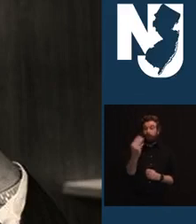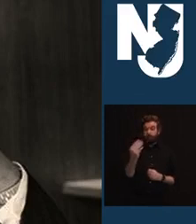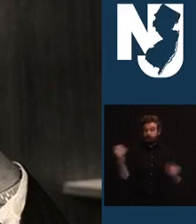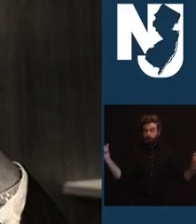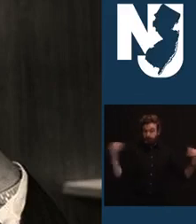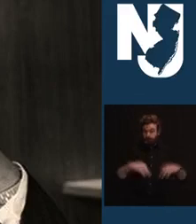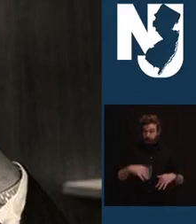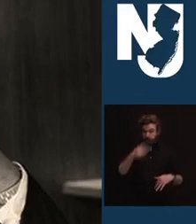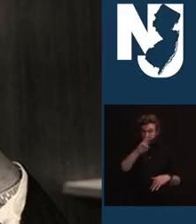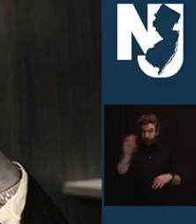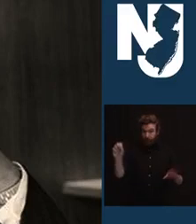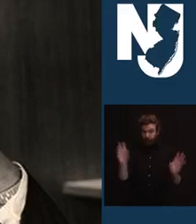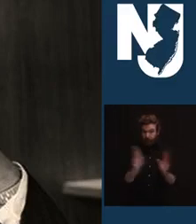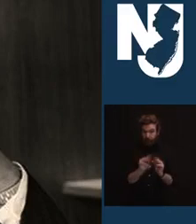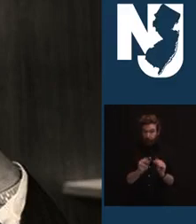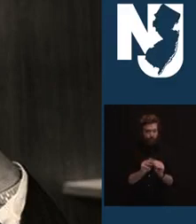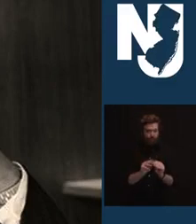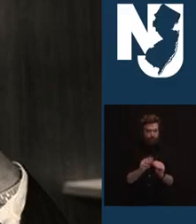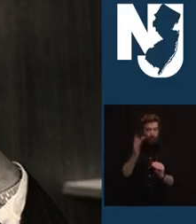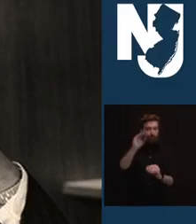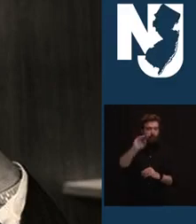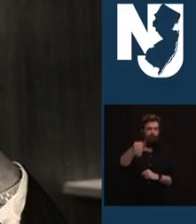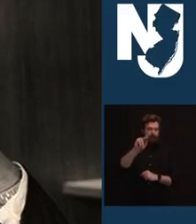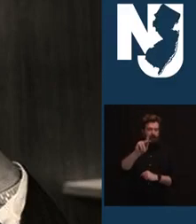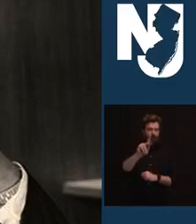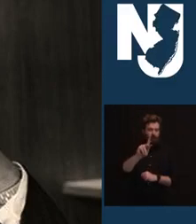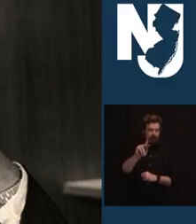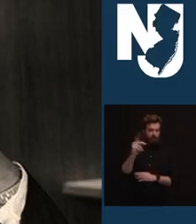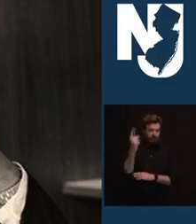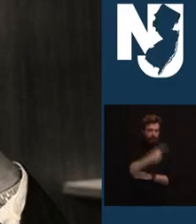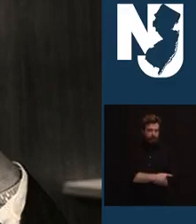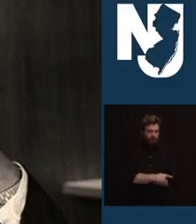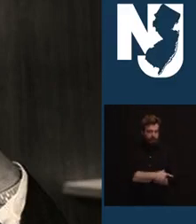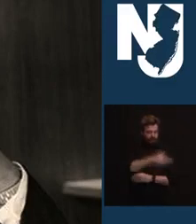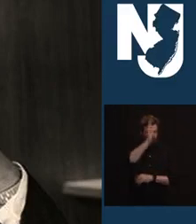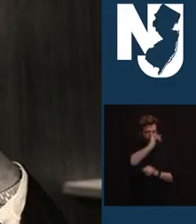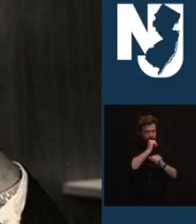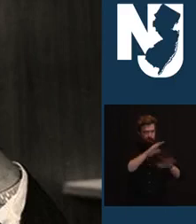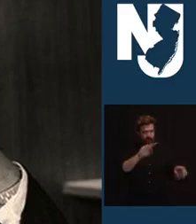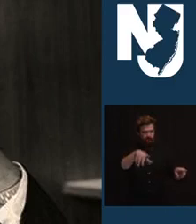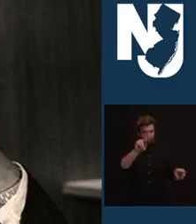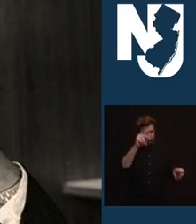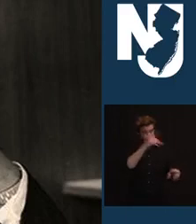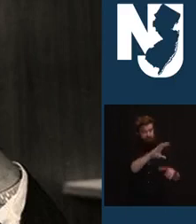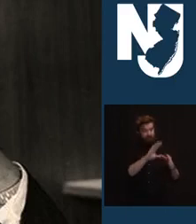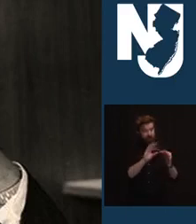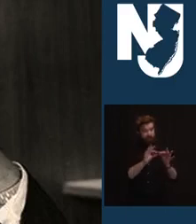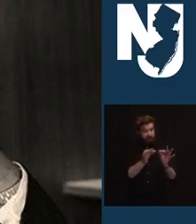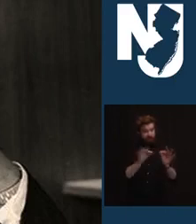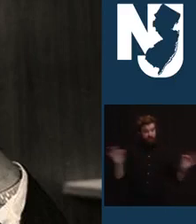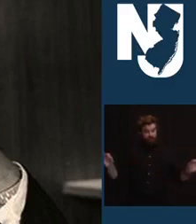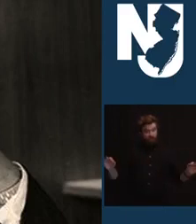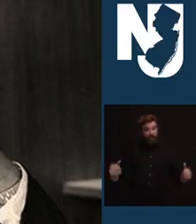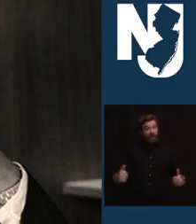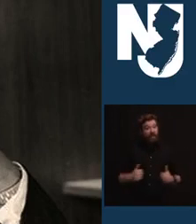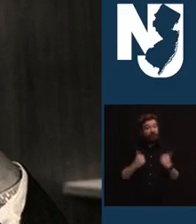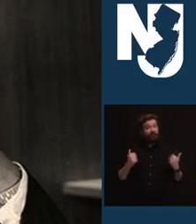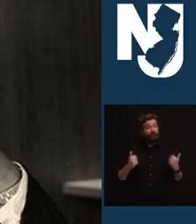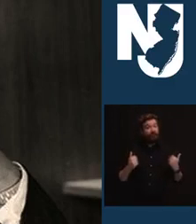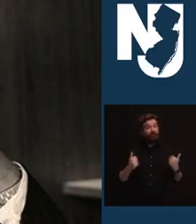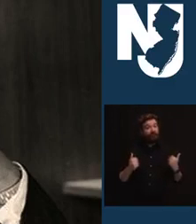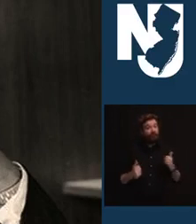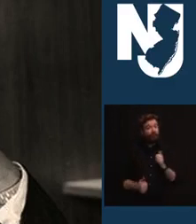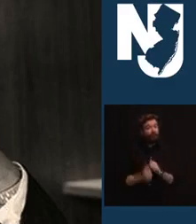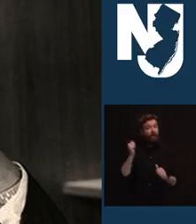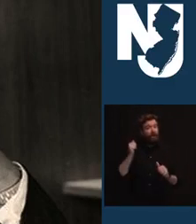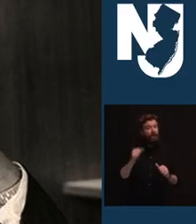King Jr. Day. God bless him. Let's all remember the words of Dr. King, and I quote him, "Life's most persistent and urgent